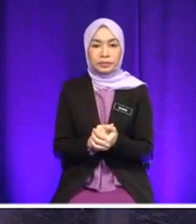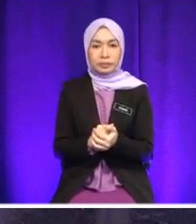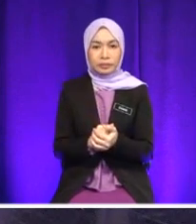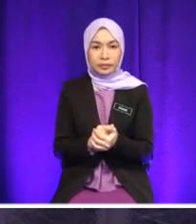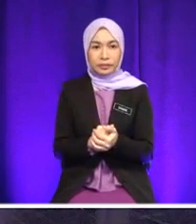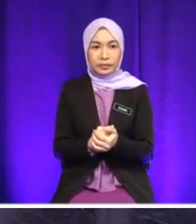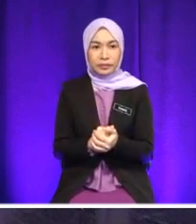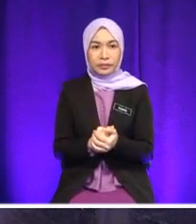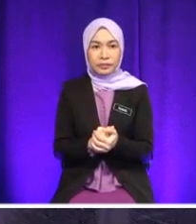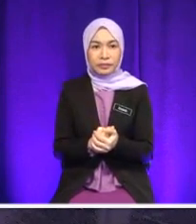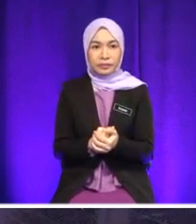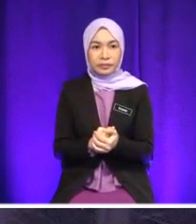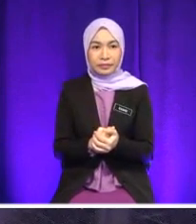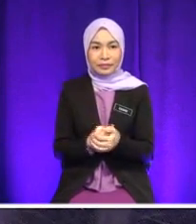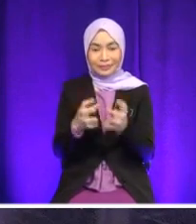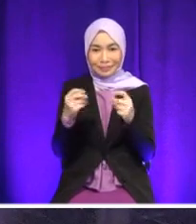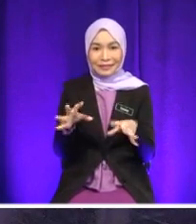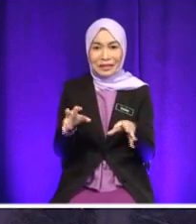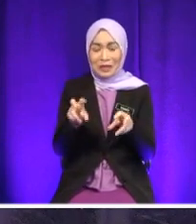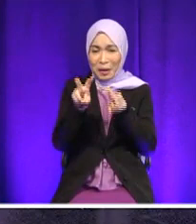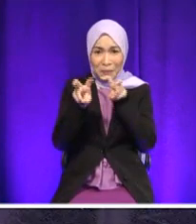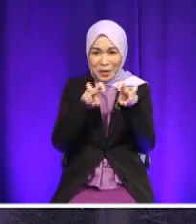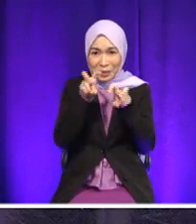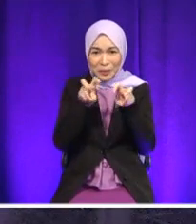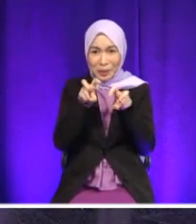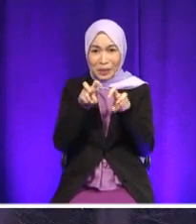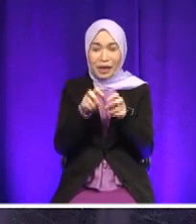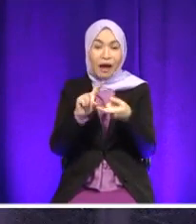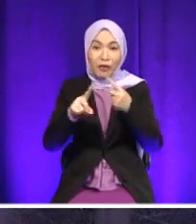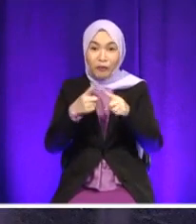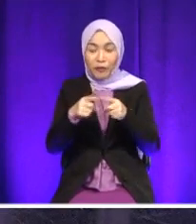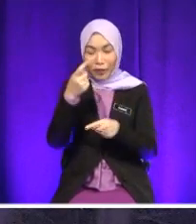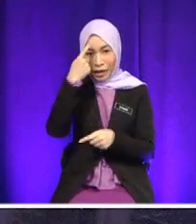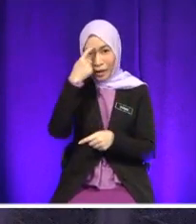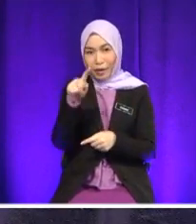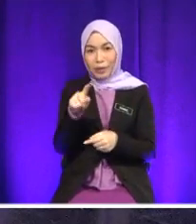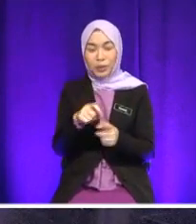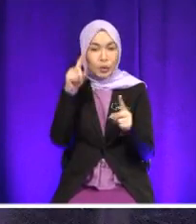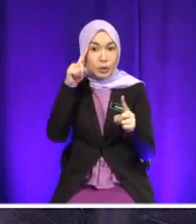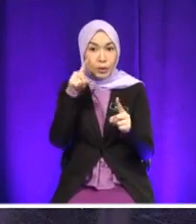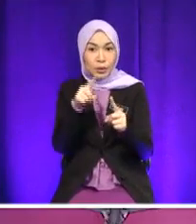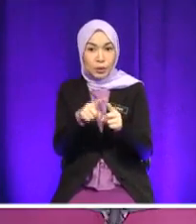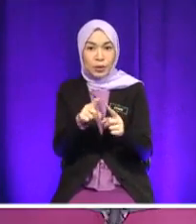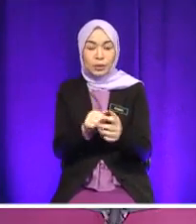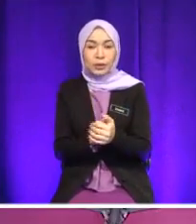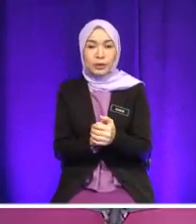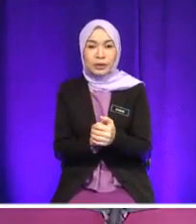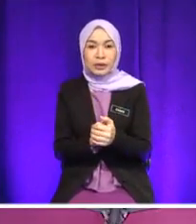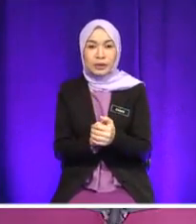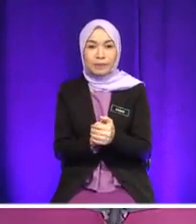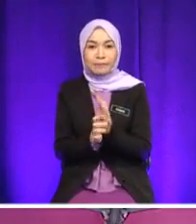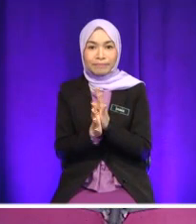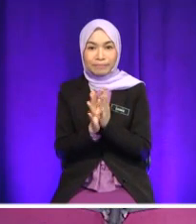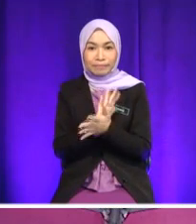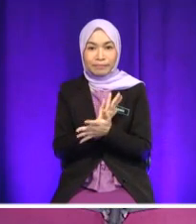successfully persuaded Eugene Yeah. to agree with him that invite local people to a launch party would be a